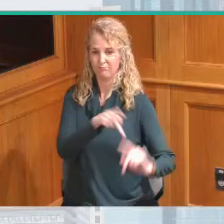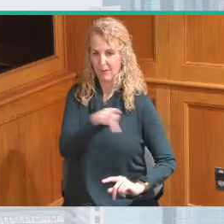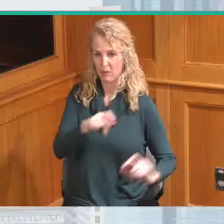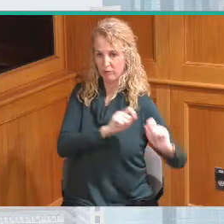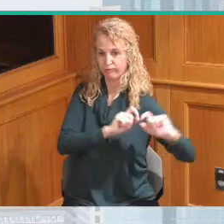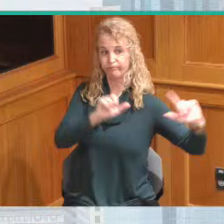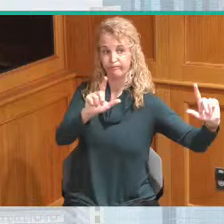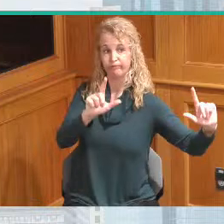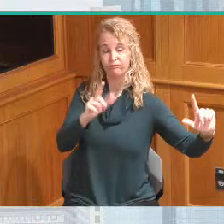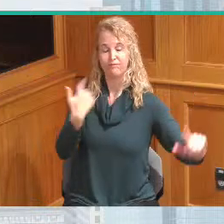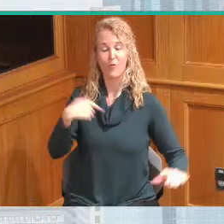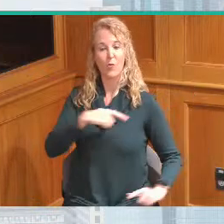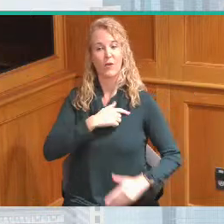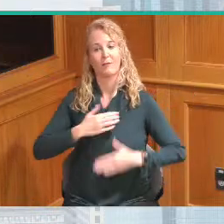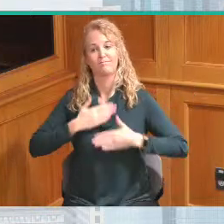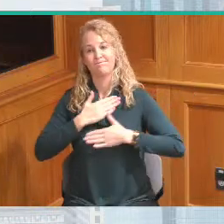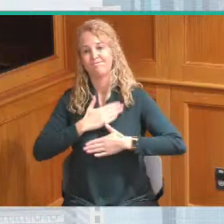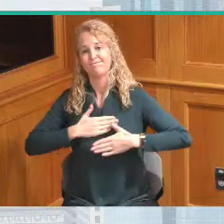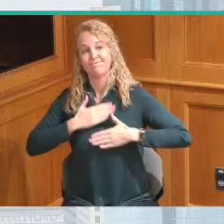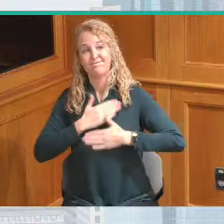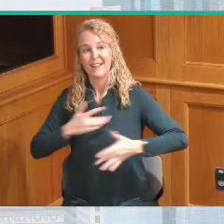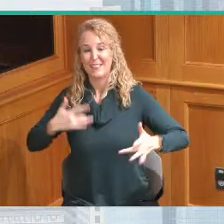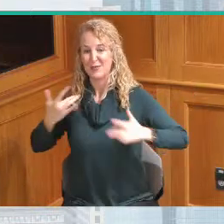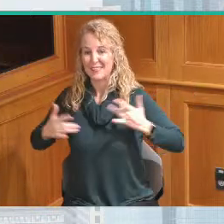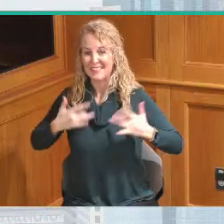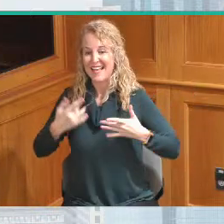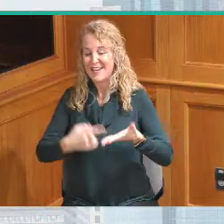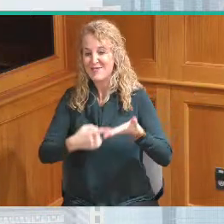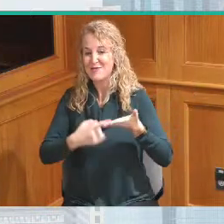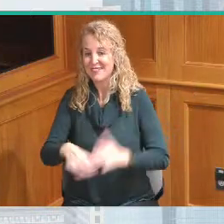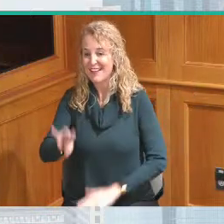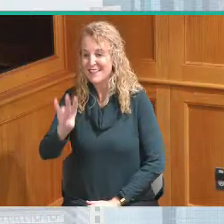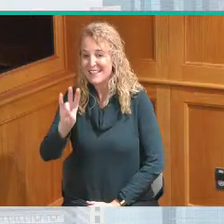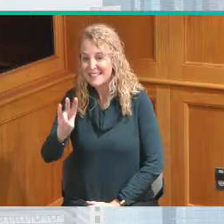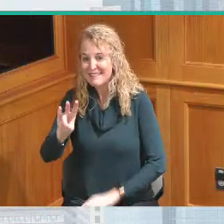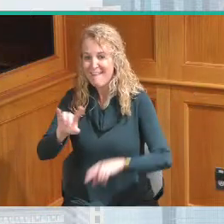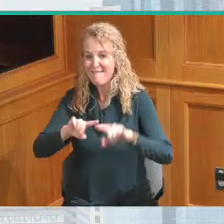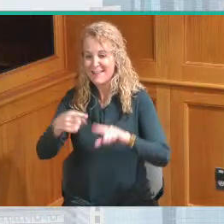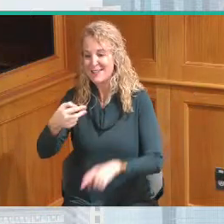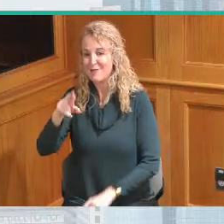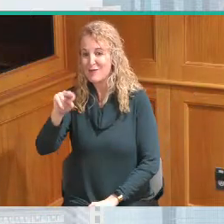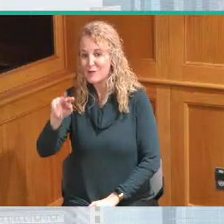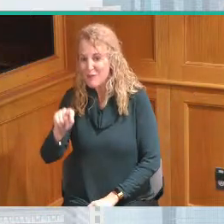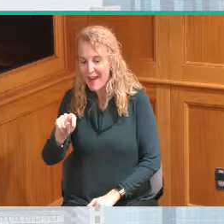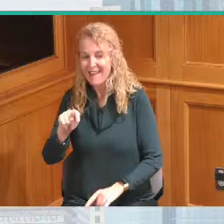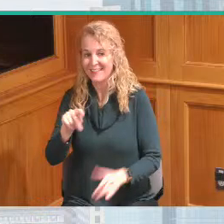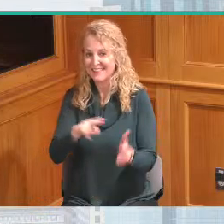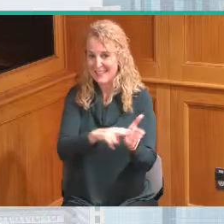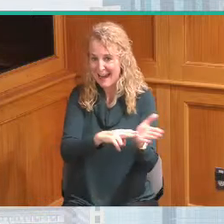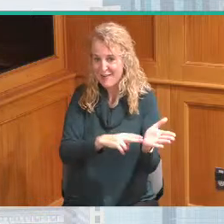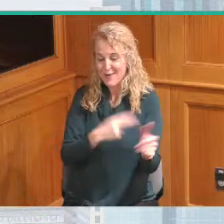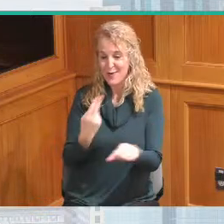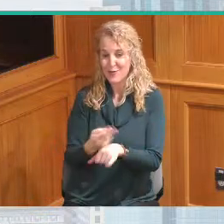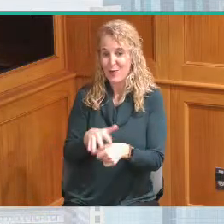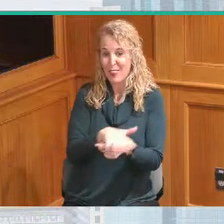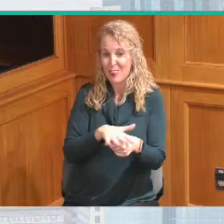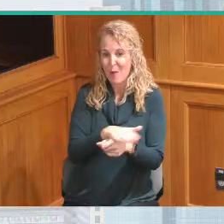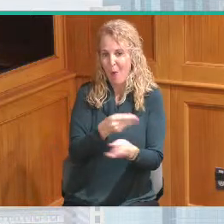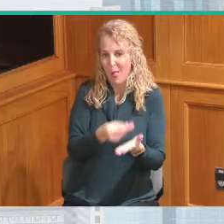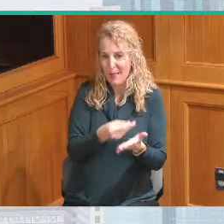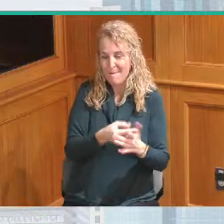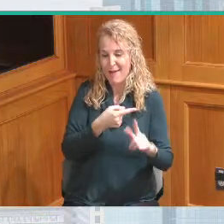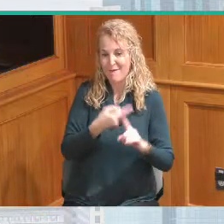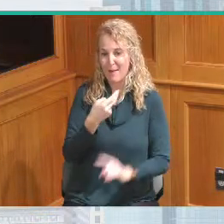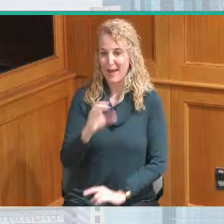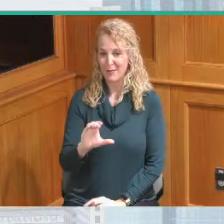So we are pleased to have on the agenda 7 grant award contracts using the local funding dollars from